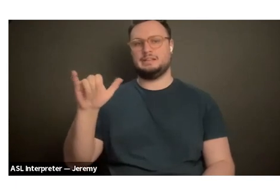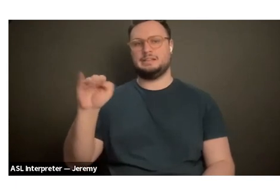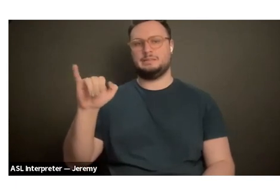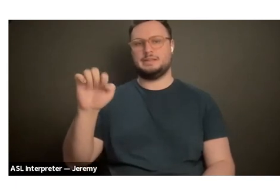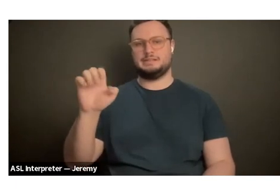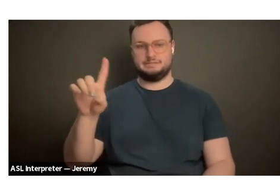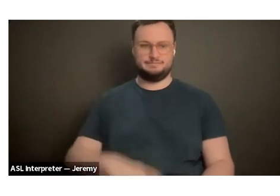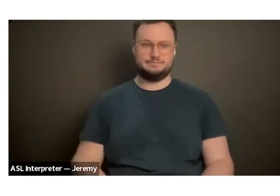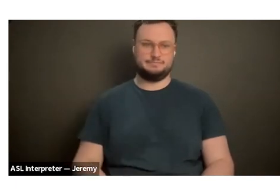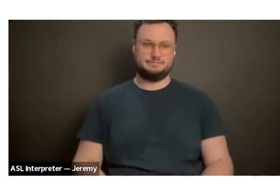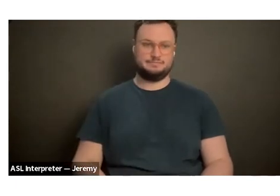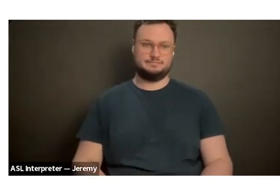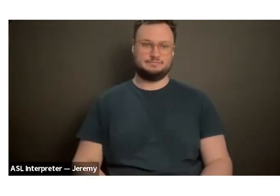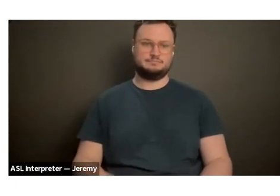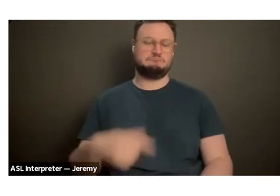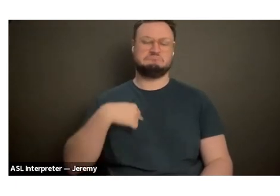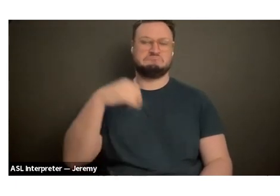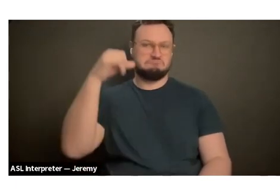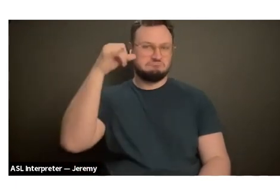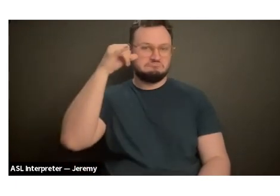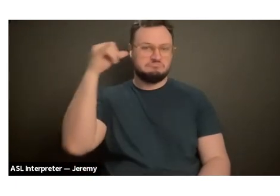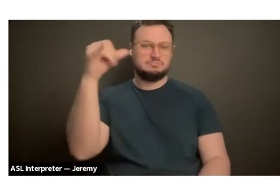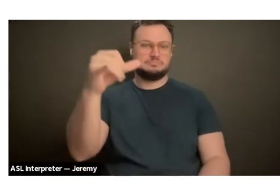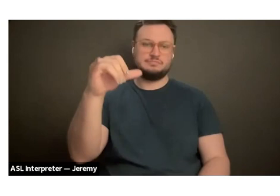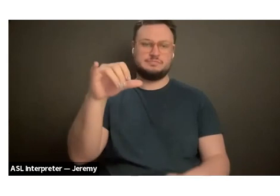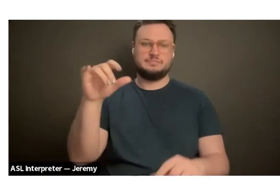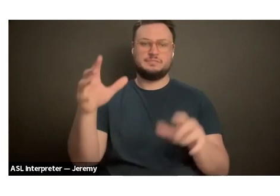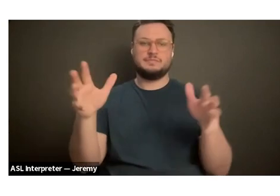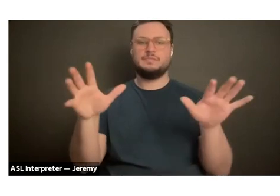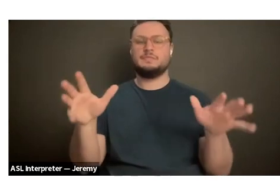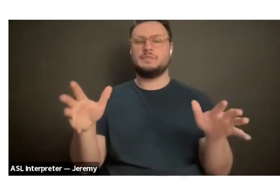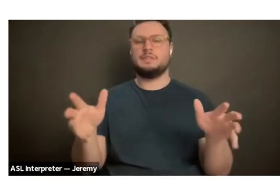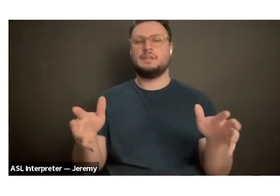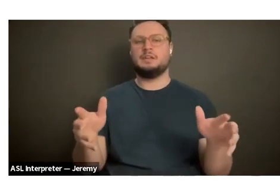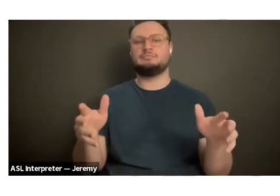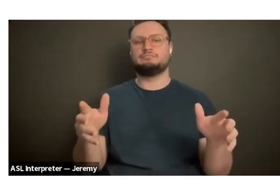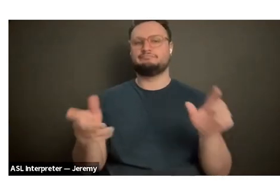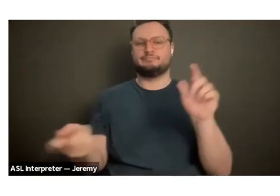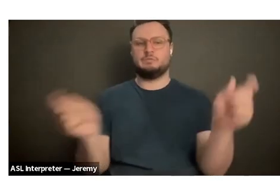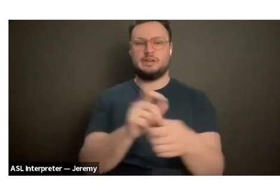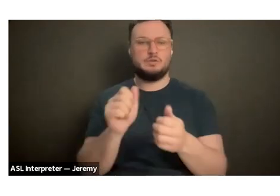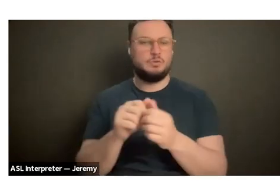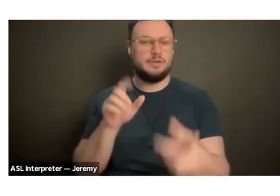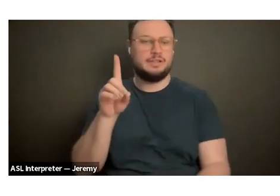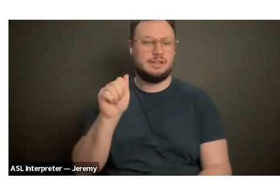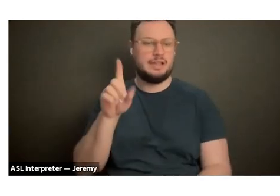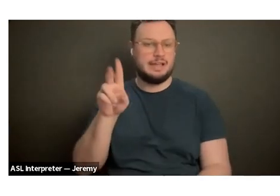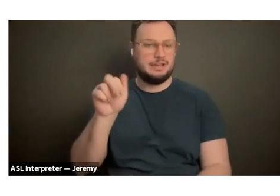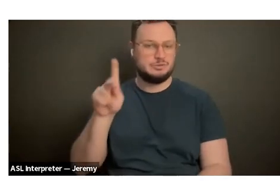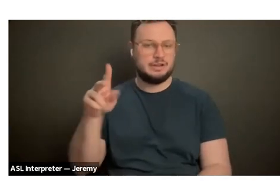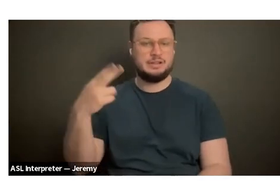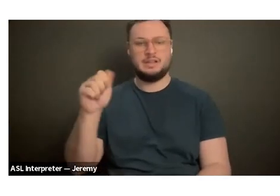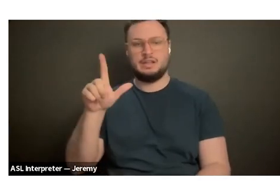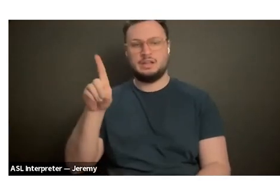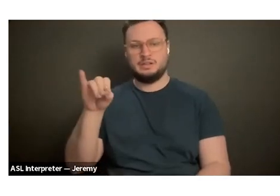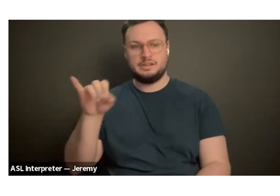am infinitely a radical with Adrak, Haldi, Zafran, and Jameli Manasri. So for those of you